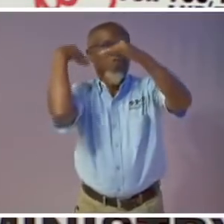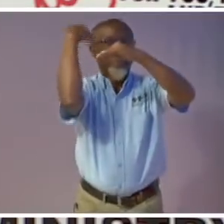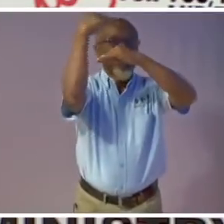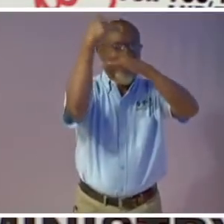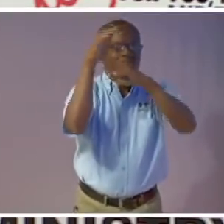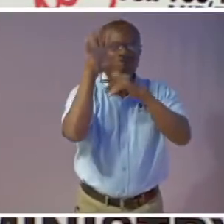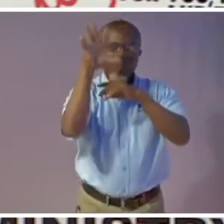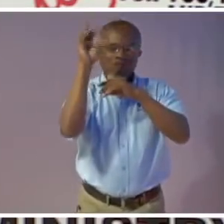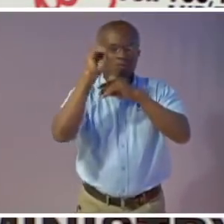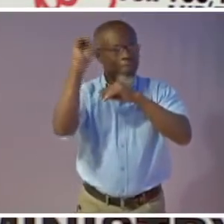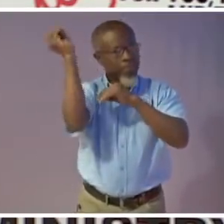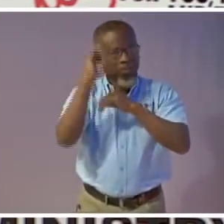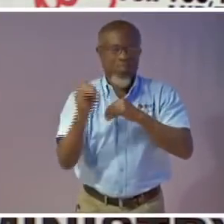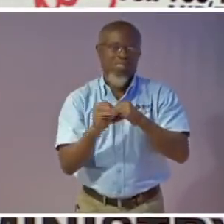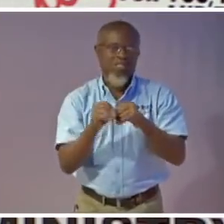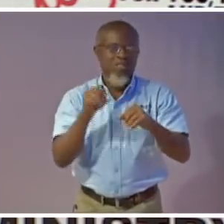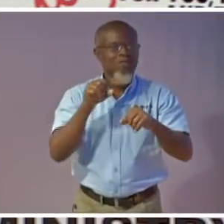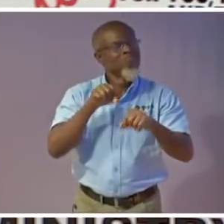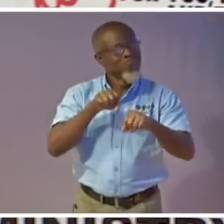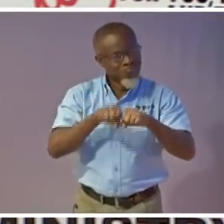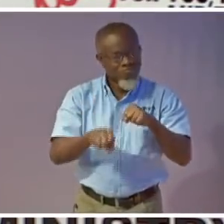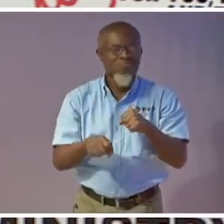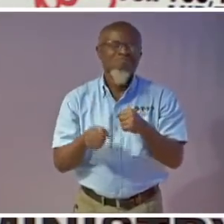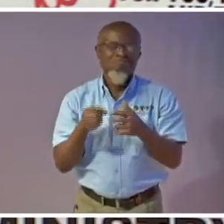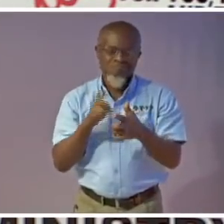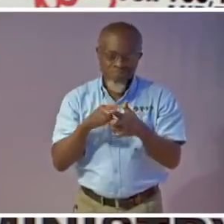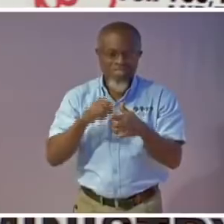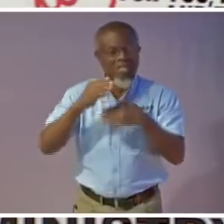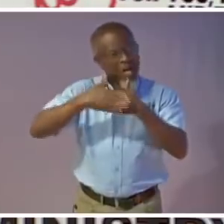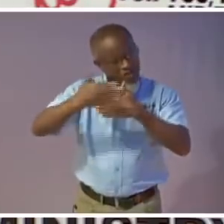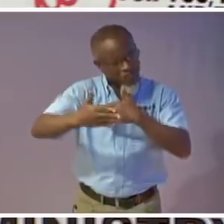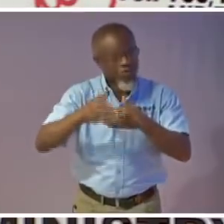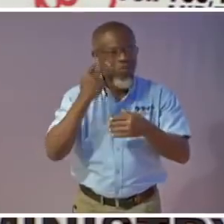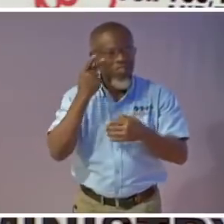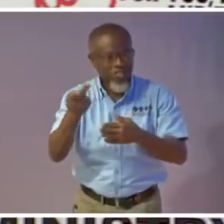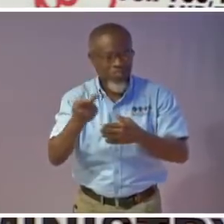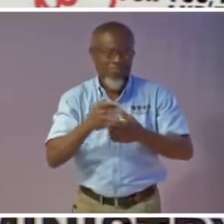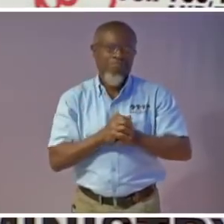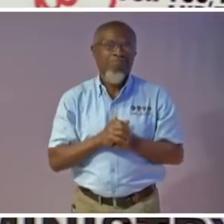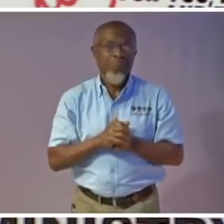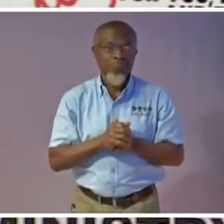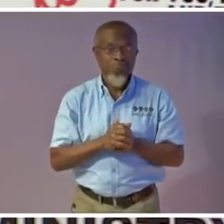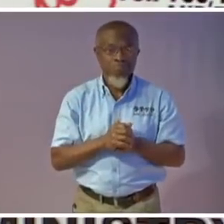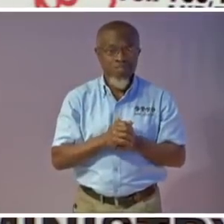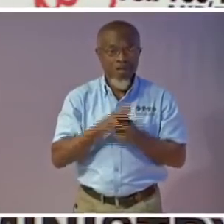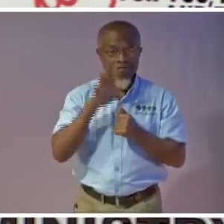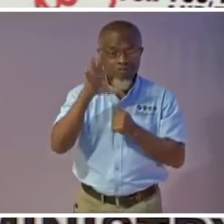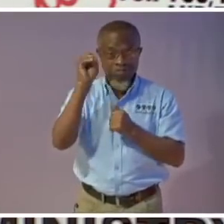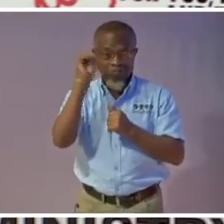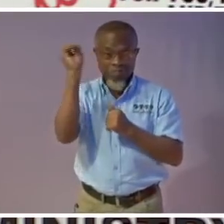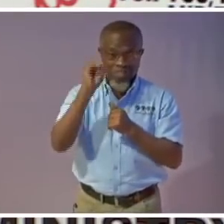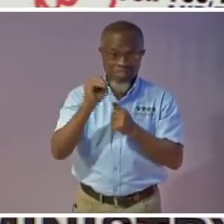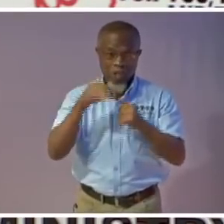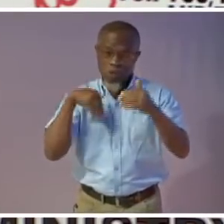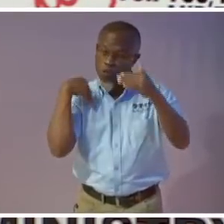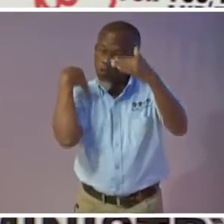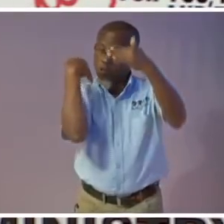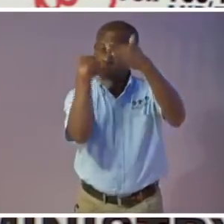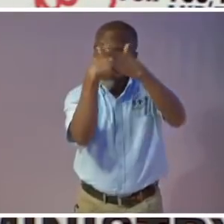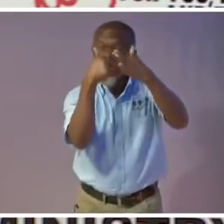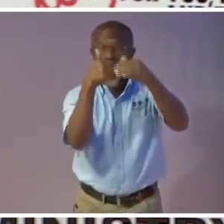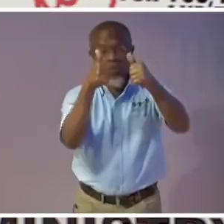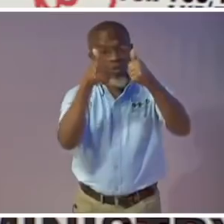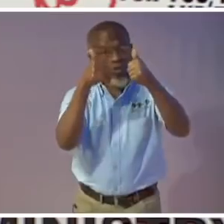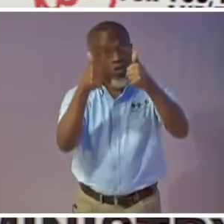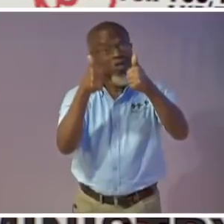ASAP, and then we take it in increments there. A 50% rate reaching 700,000 persons will